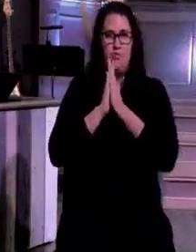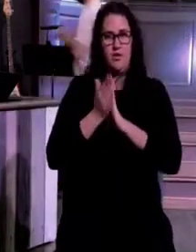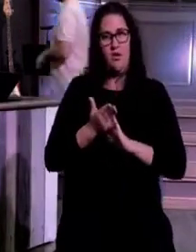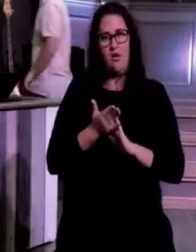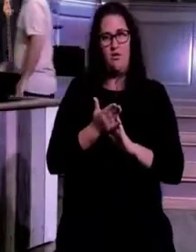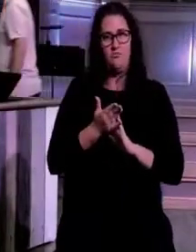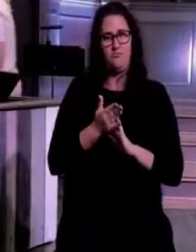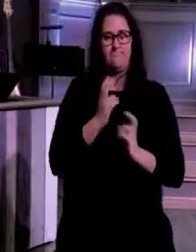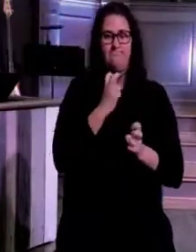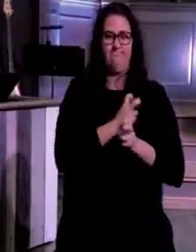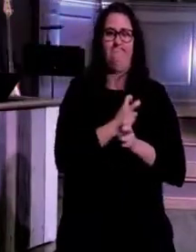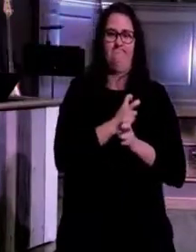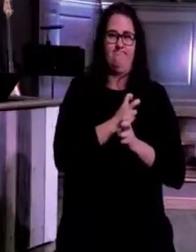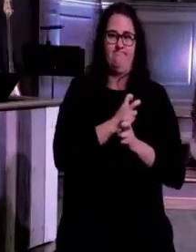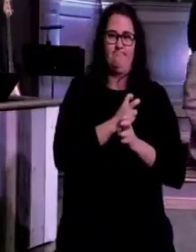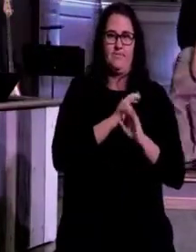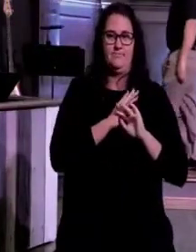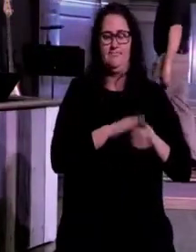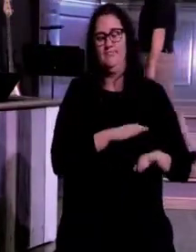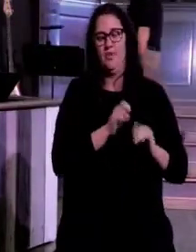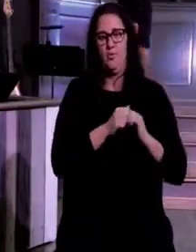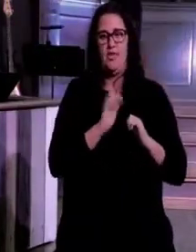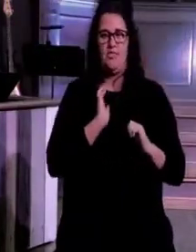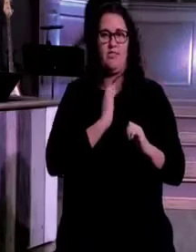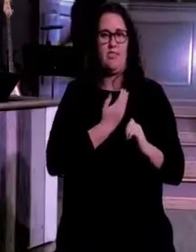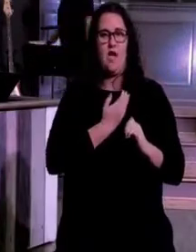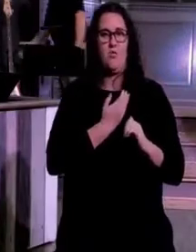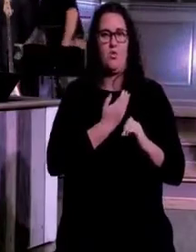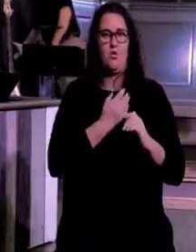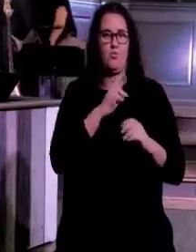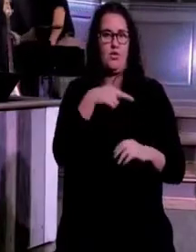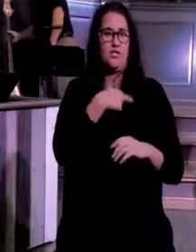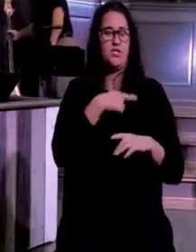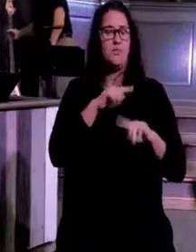in our religion, but it's a time to become broken